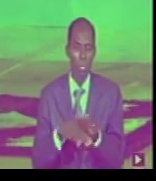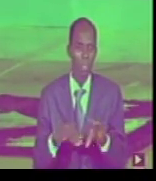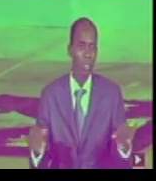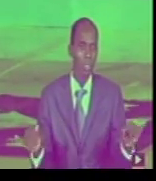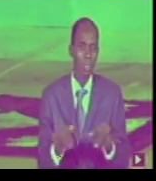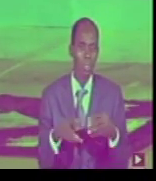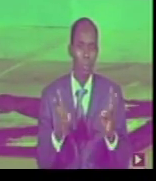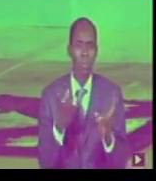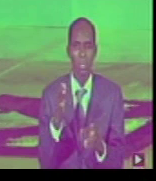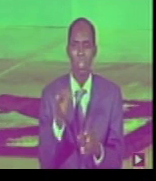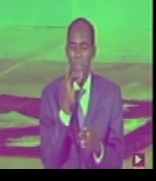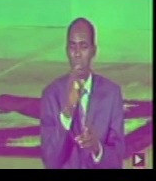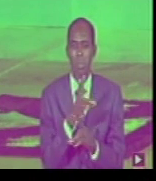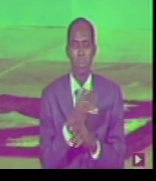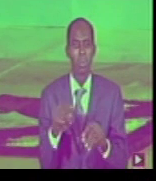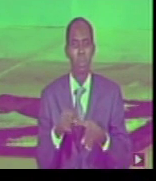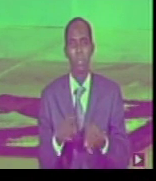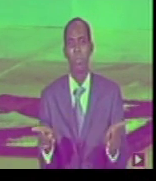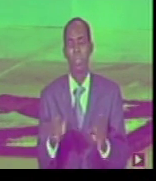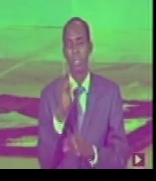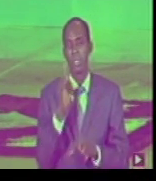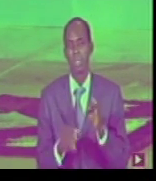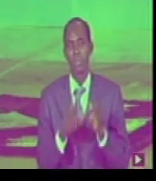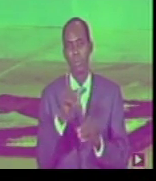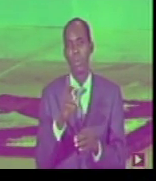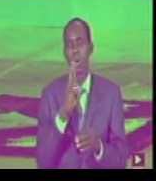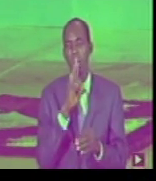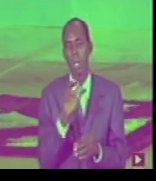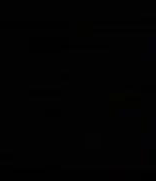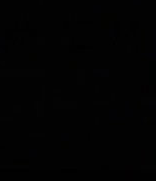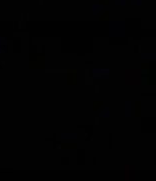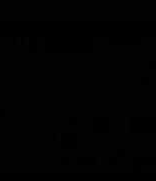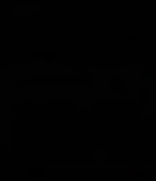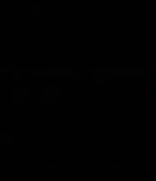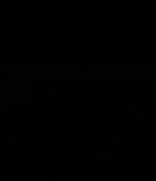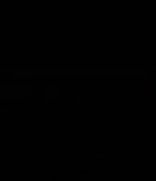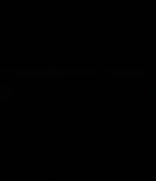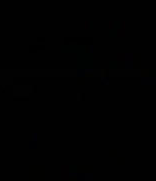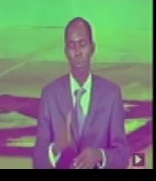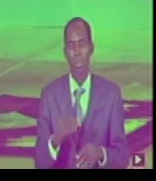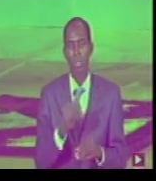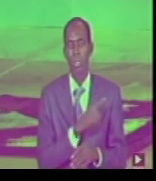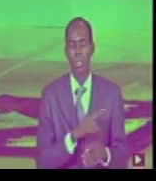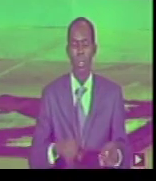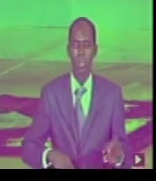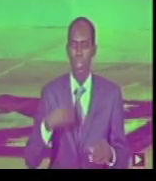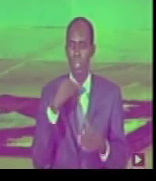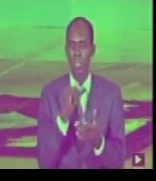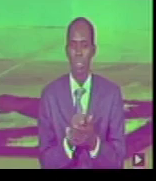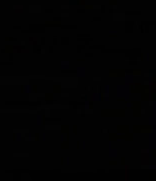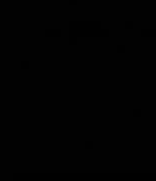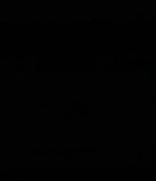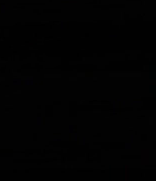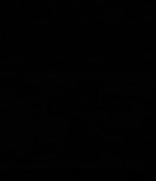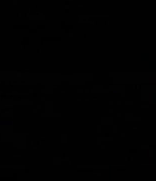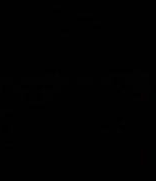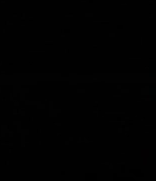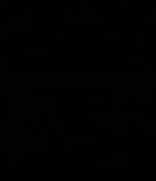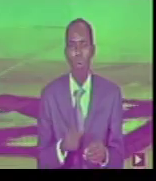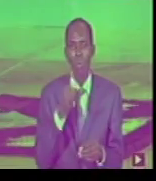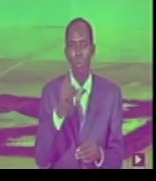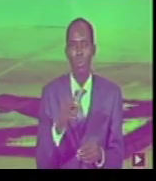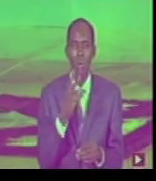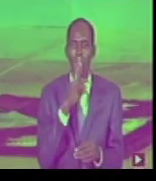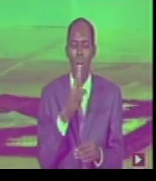peculiarity if you're a child of God. The Lord said in the old, you are a peculiar treasure unto